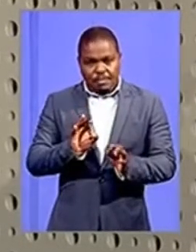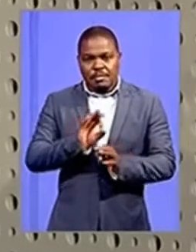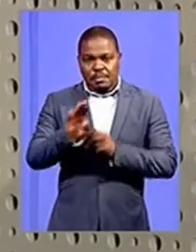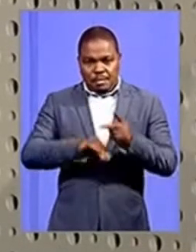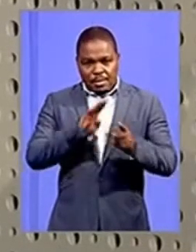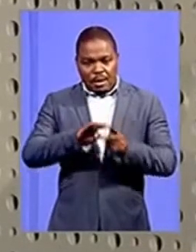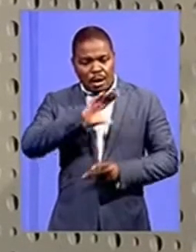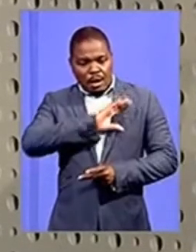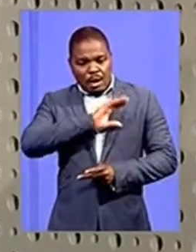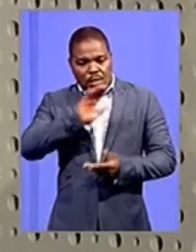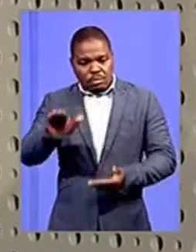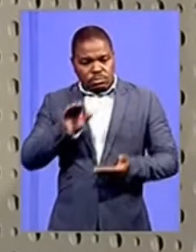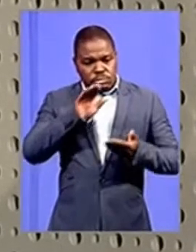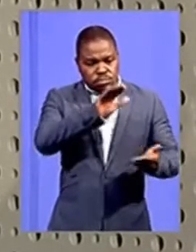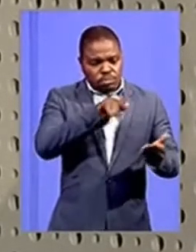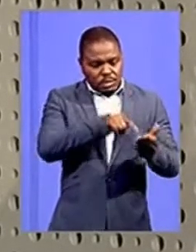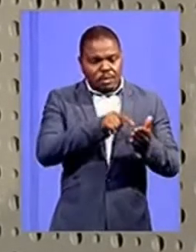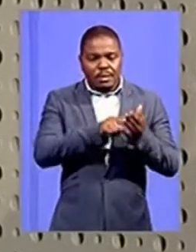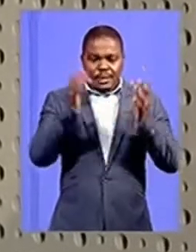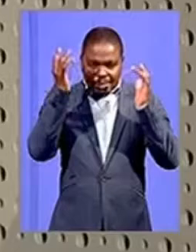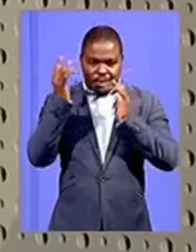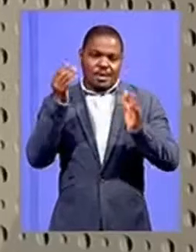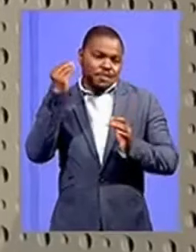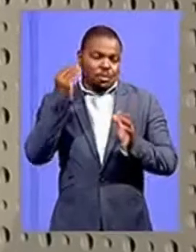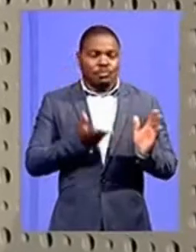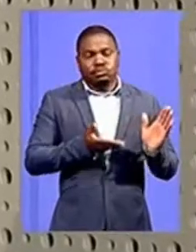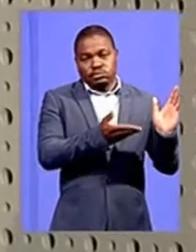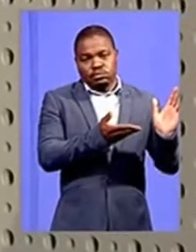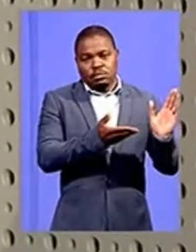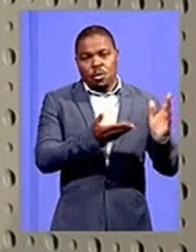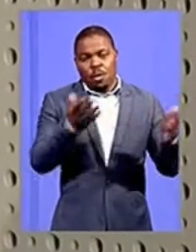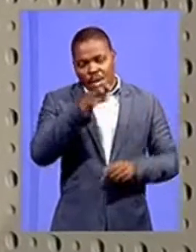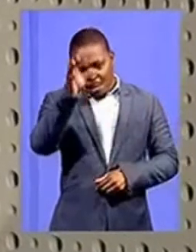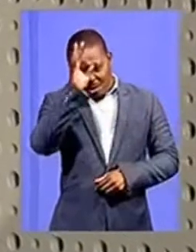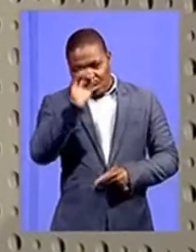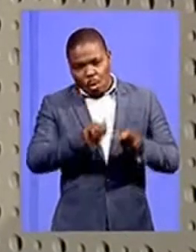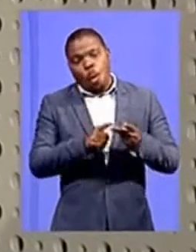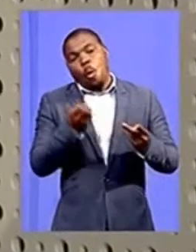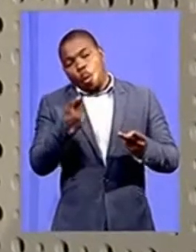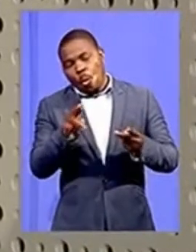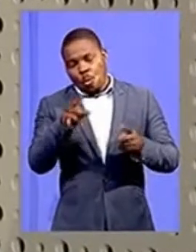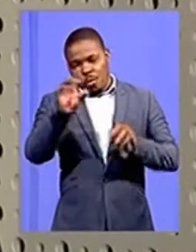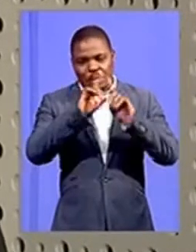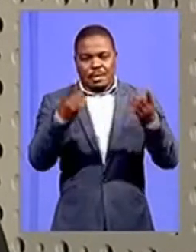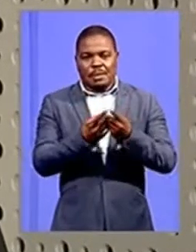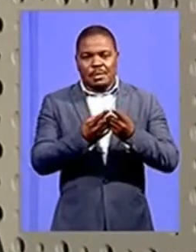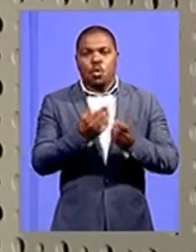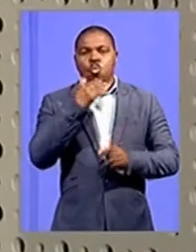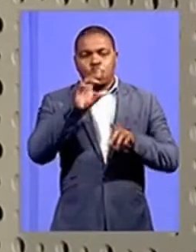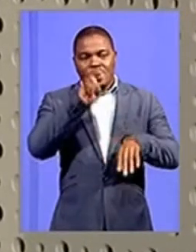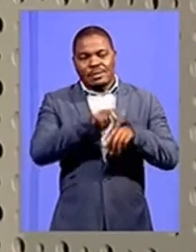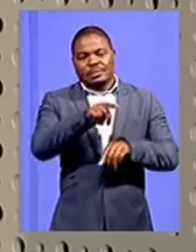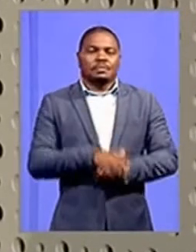a client. It becomes intelligence and we hand it over to law enforcement or a department that so needs that